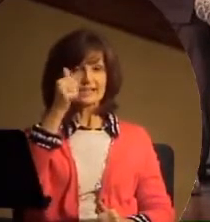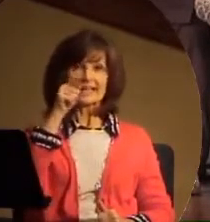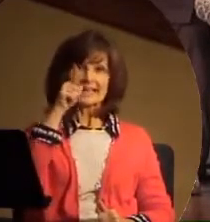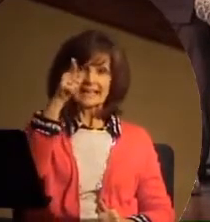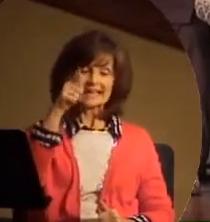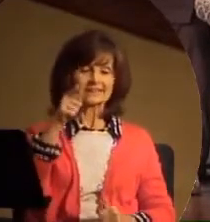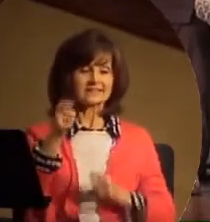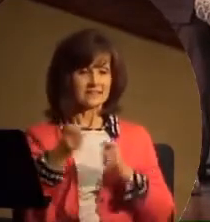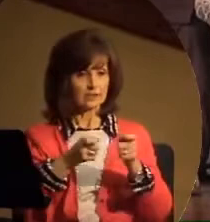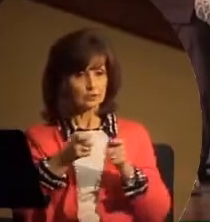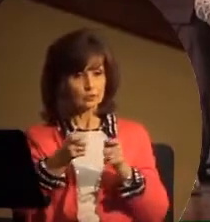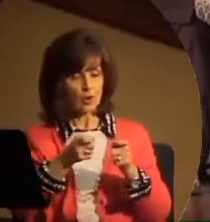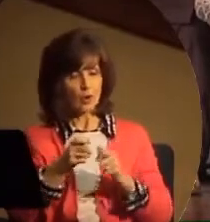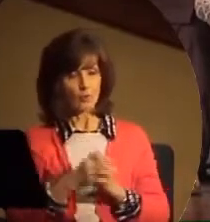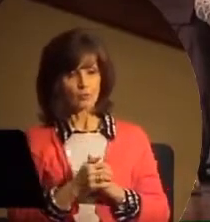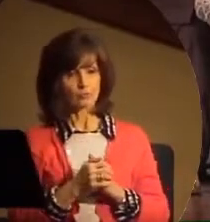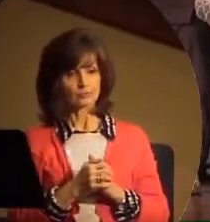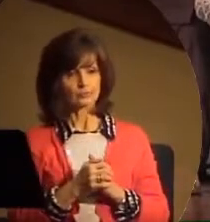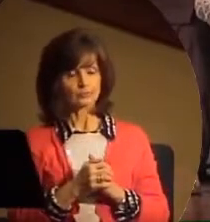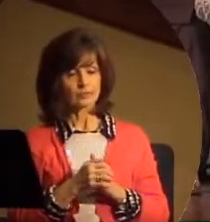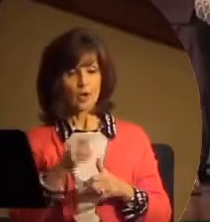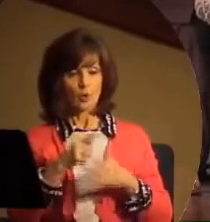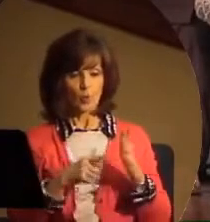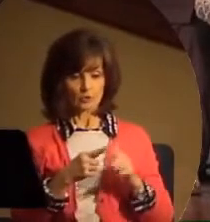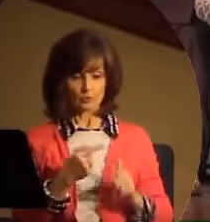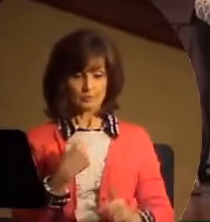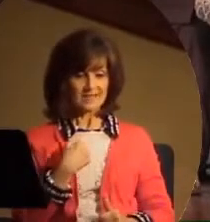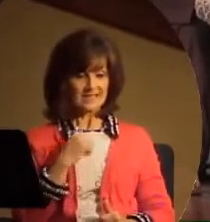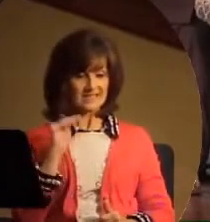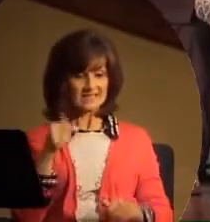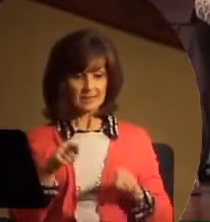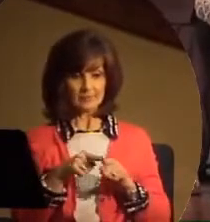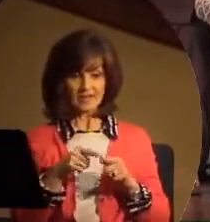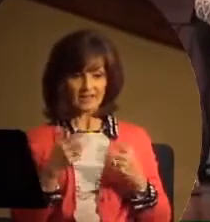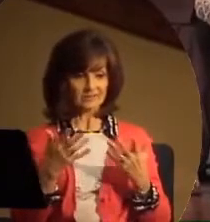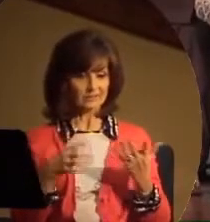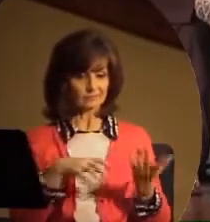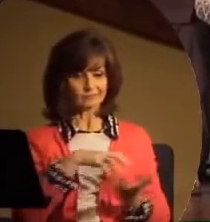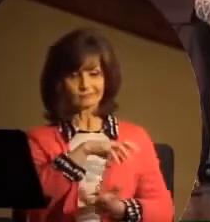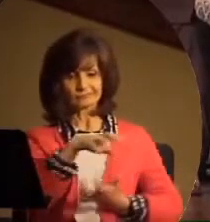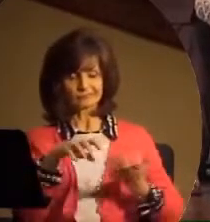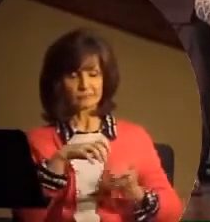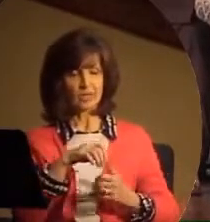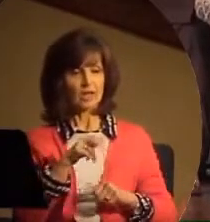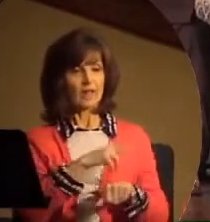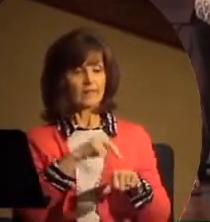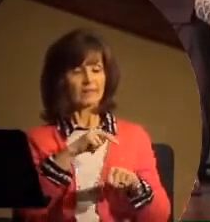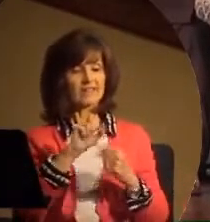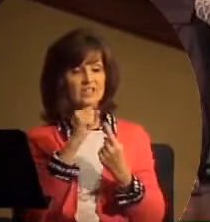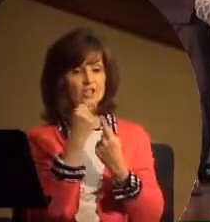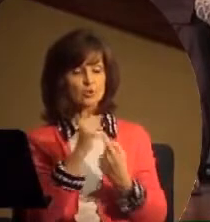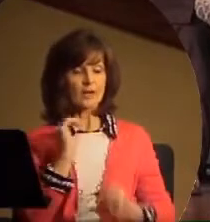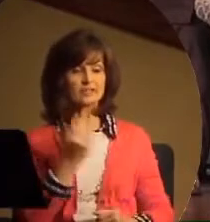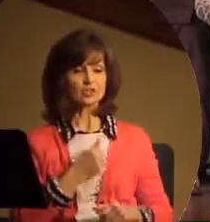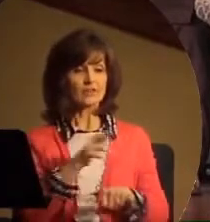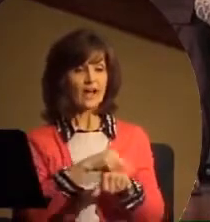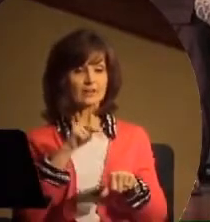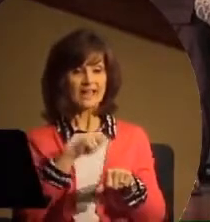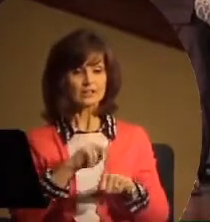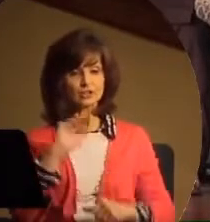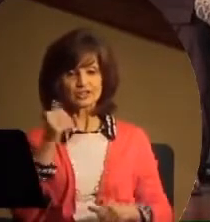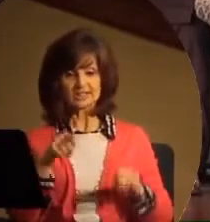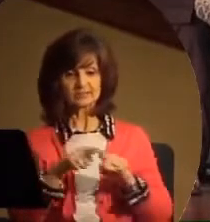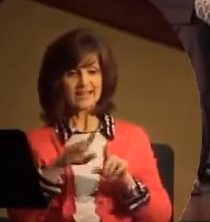control. What to me seems like complete... Can I tell you something? This situation in our nation, it's, to me, is completely out of control.